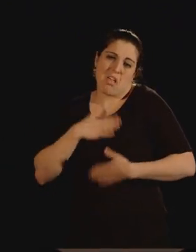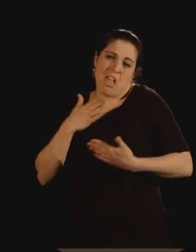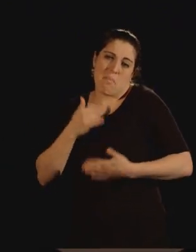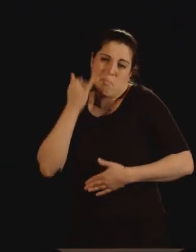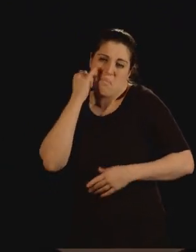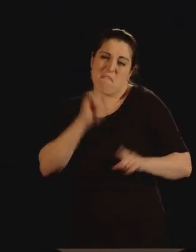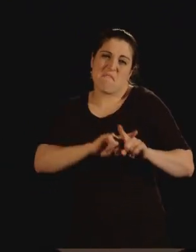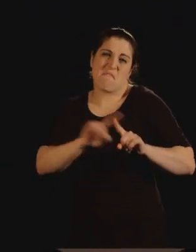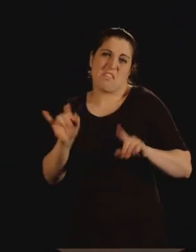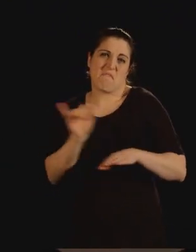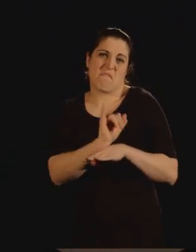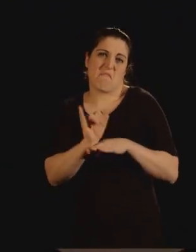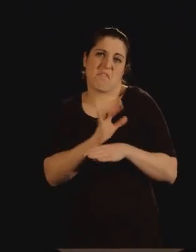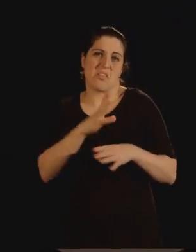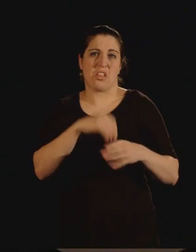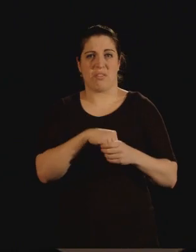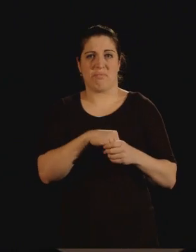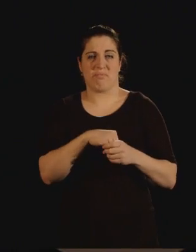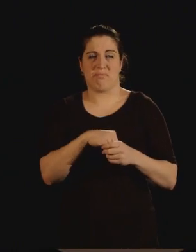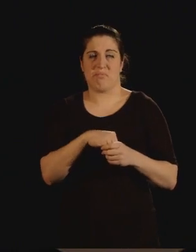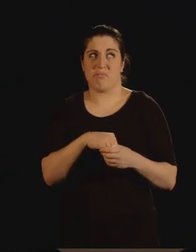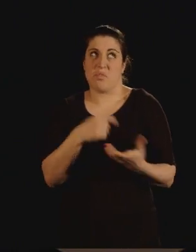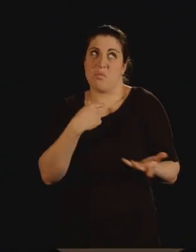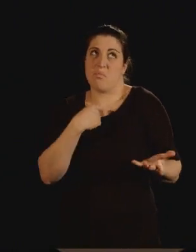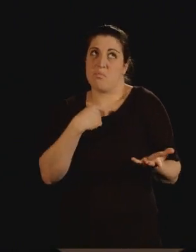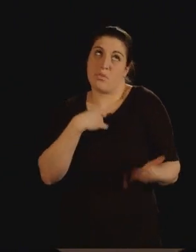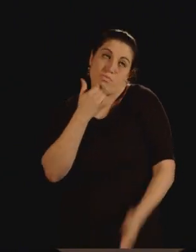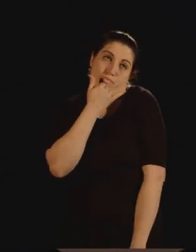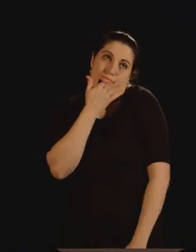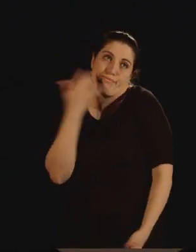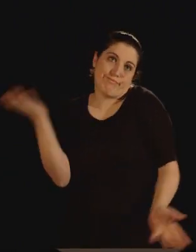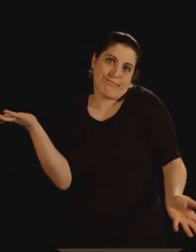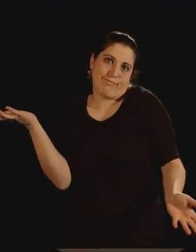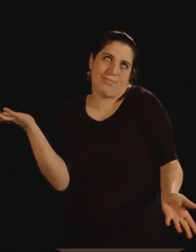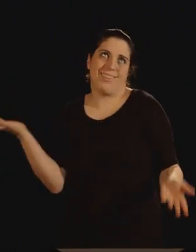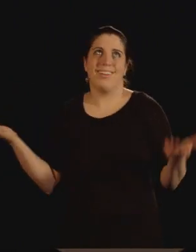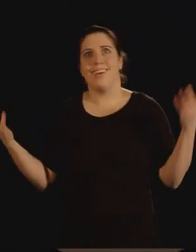else. Guess I was wrong.